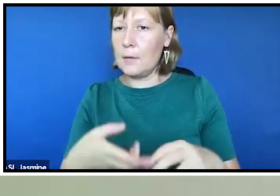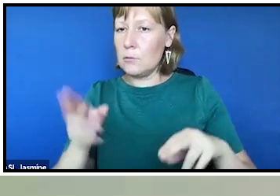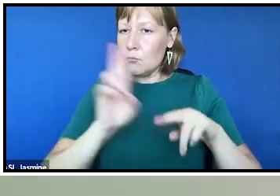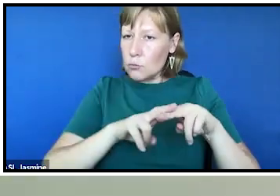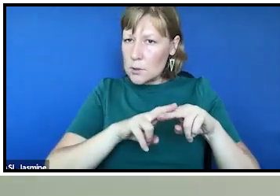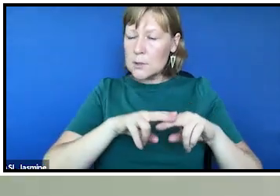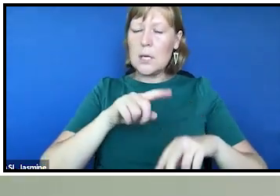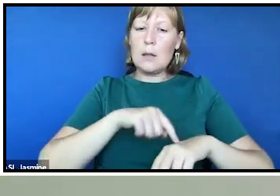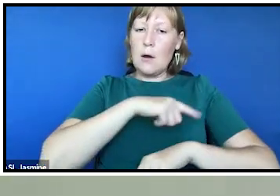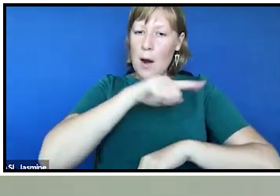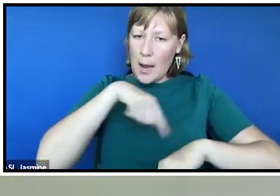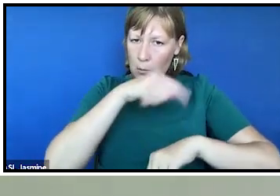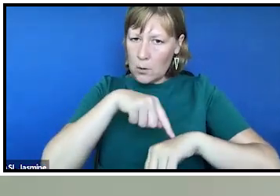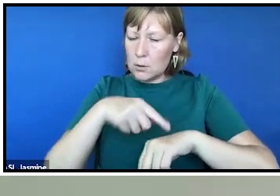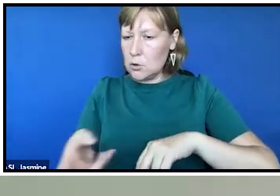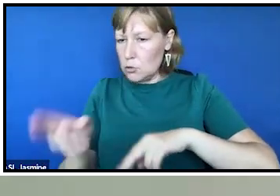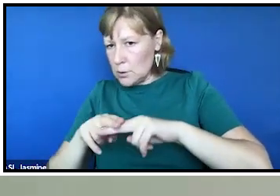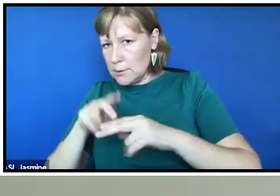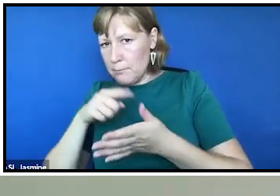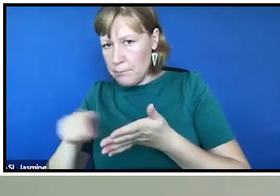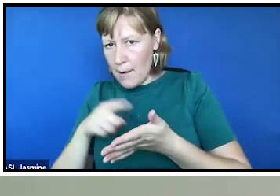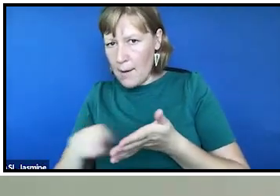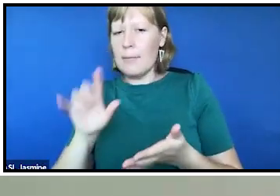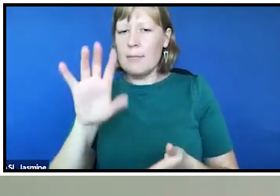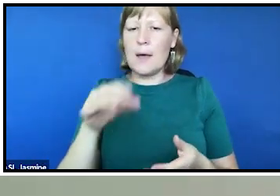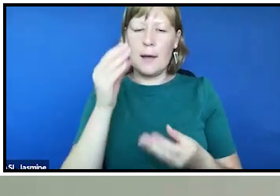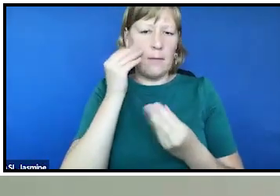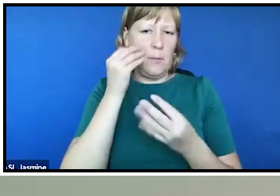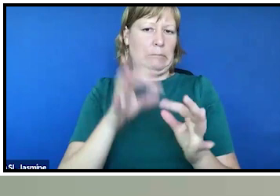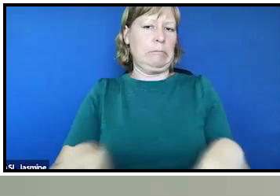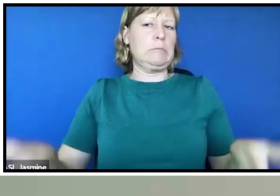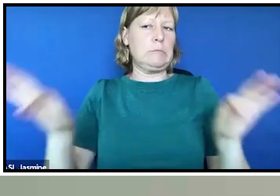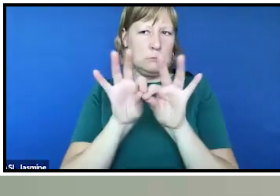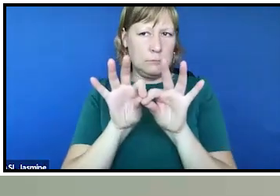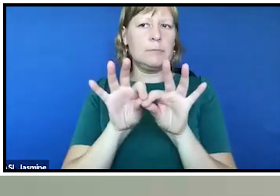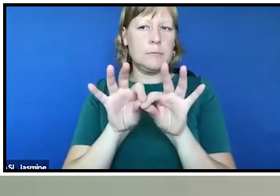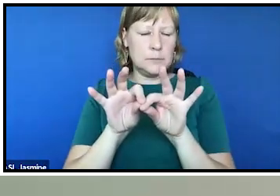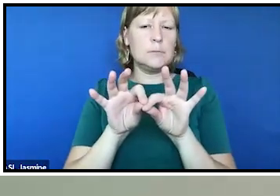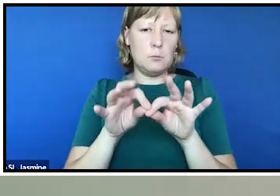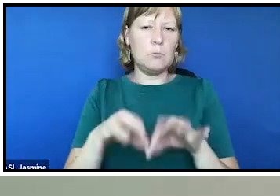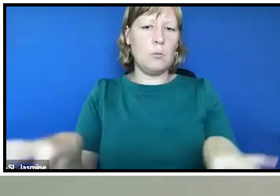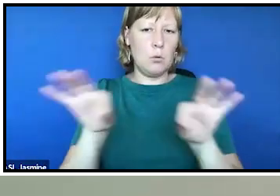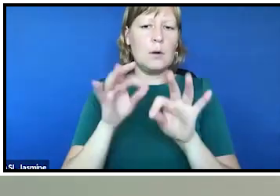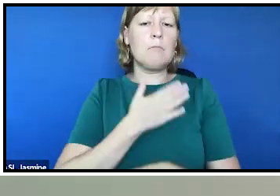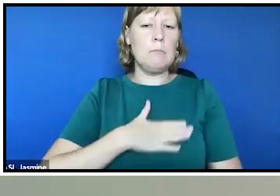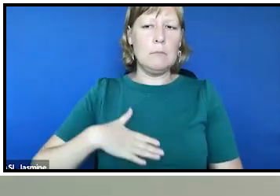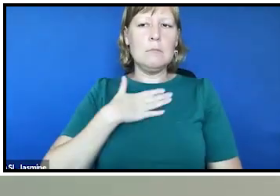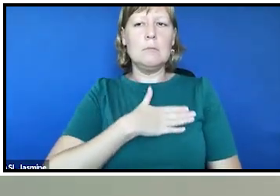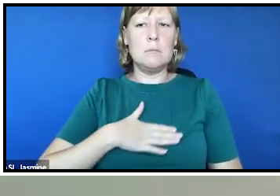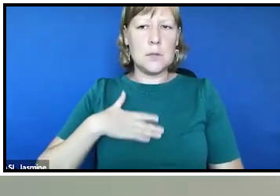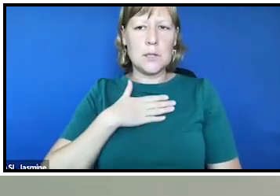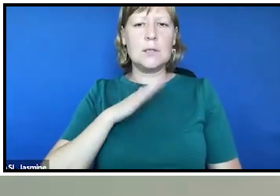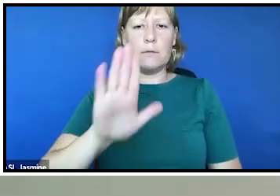their hours in jobs, and it's just data information that we really need. So please, again, if you do have any changes in